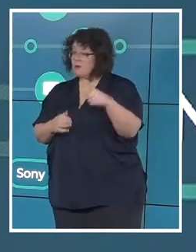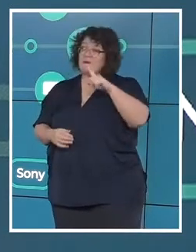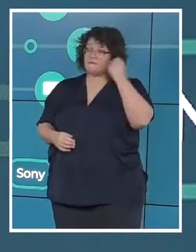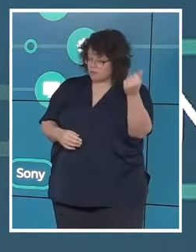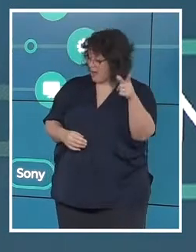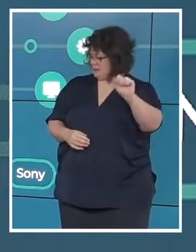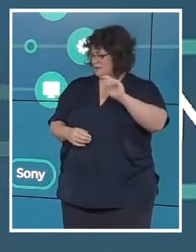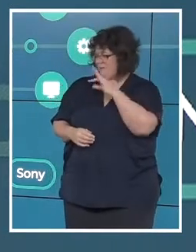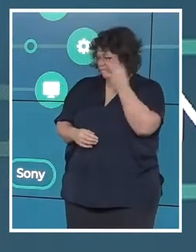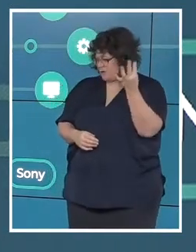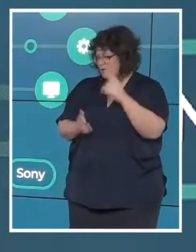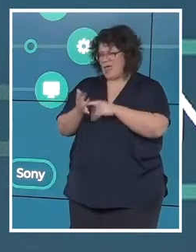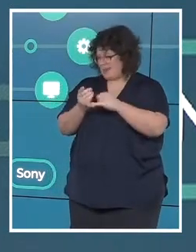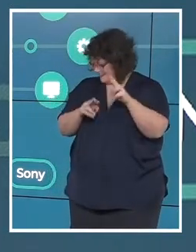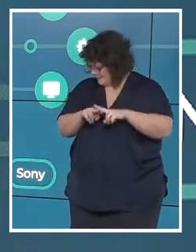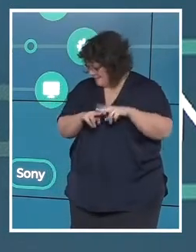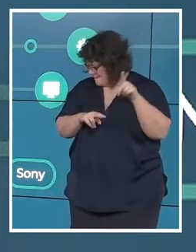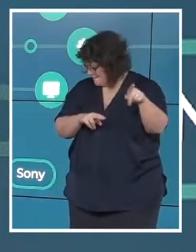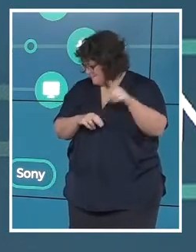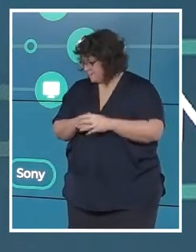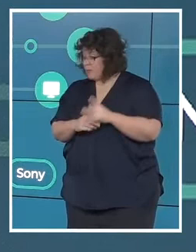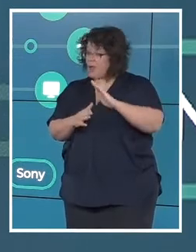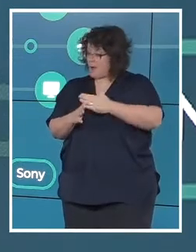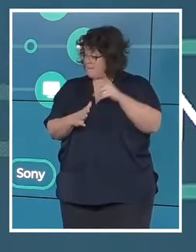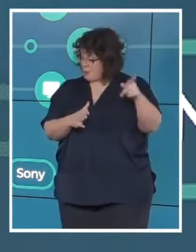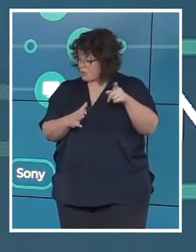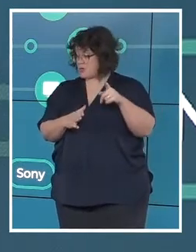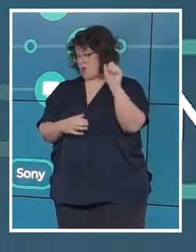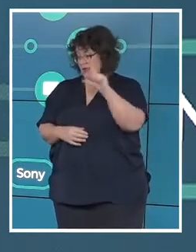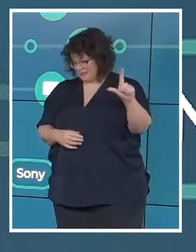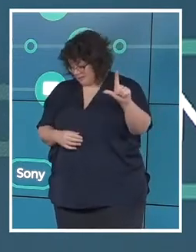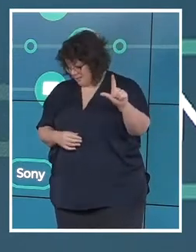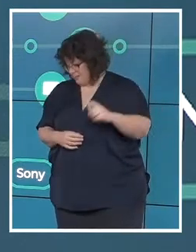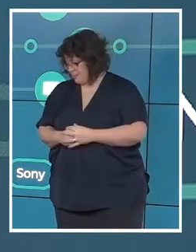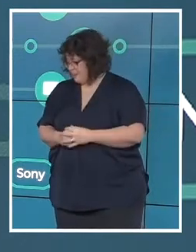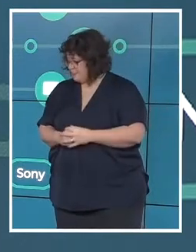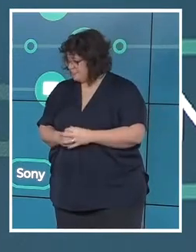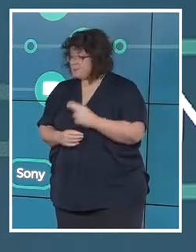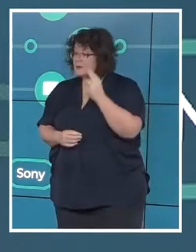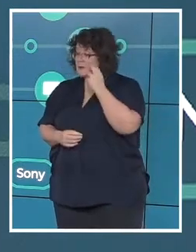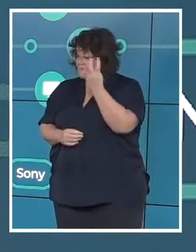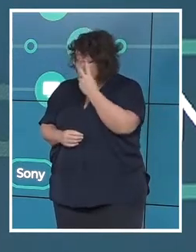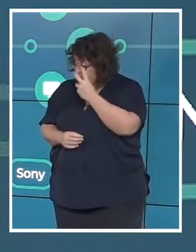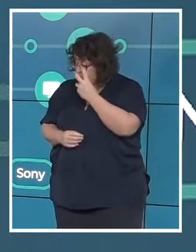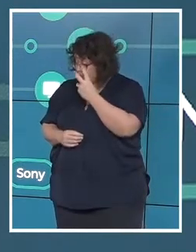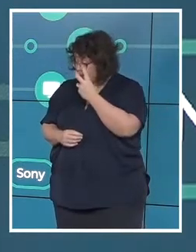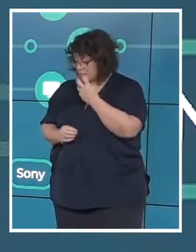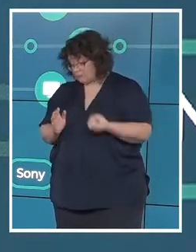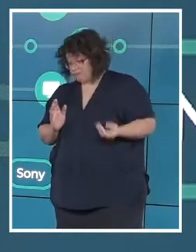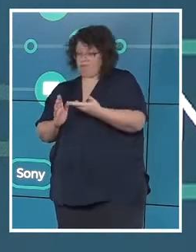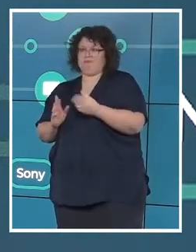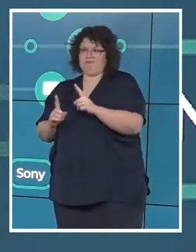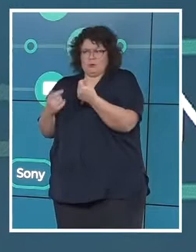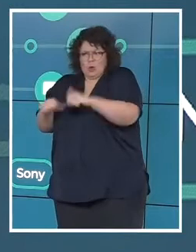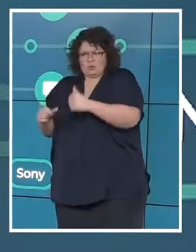Language. And deaf blind people also come up with solutions. There's tactile sign language based on